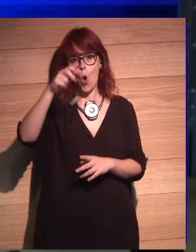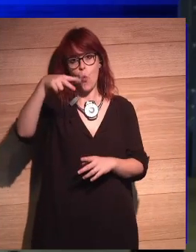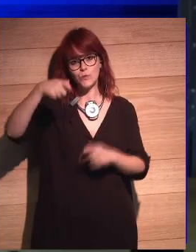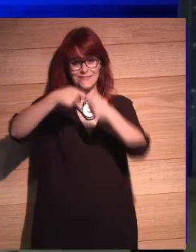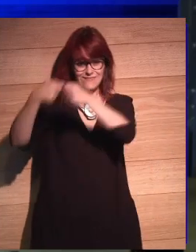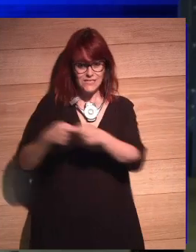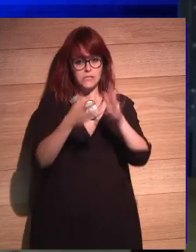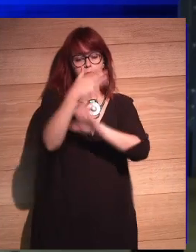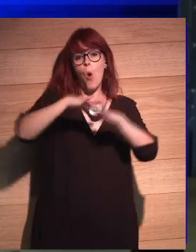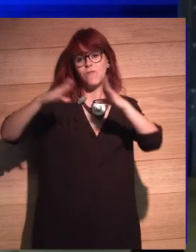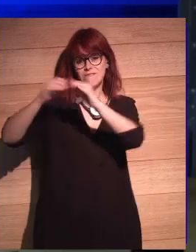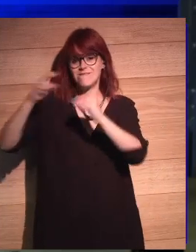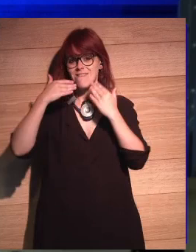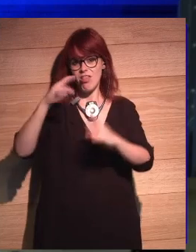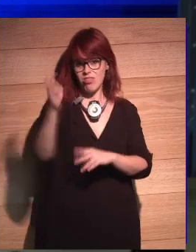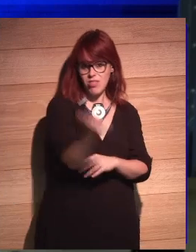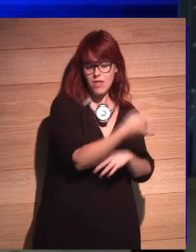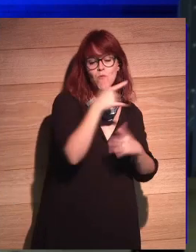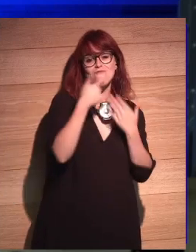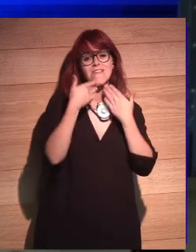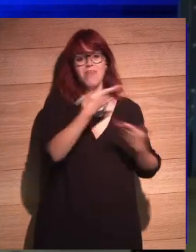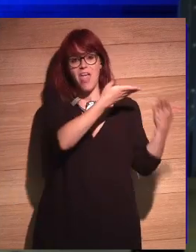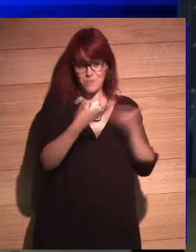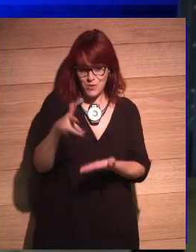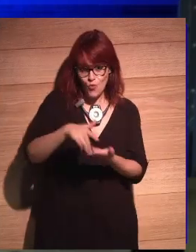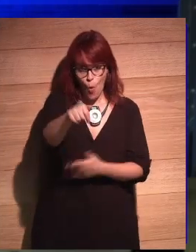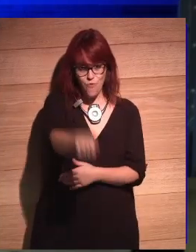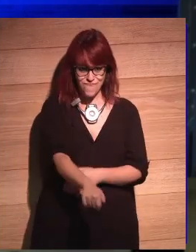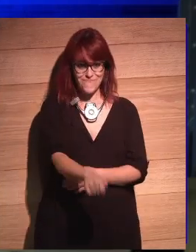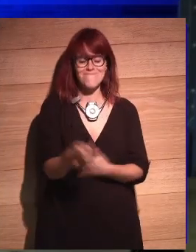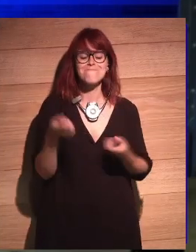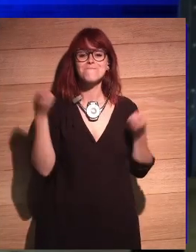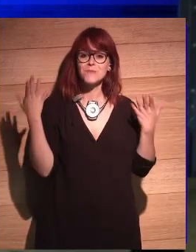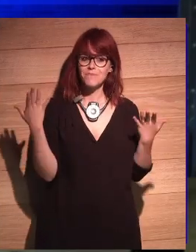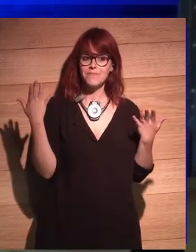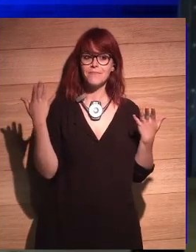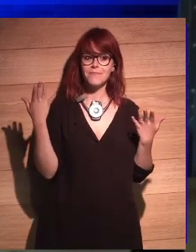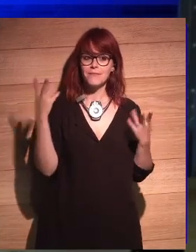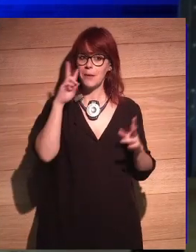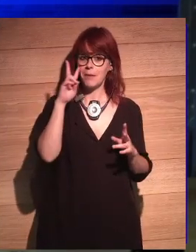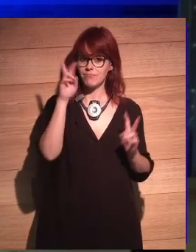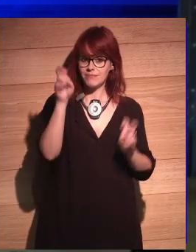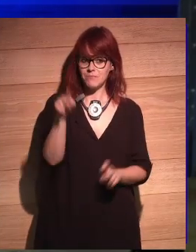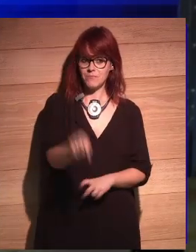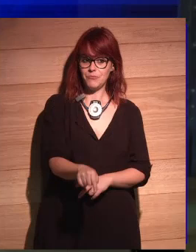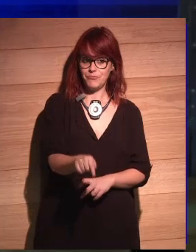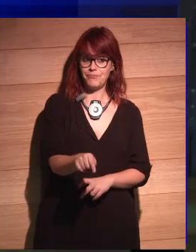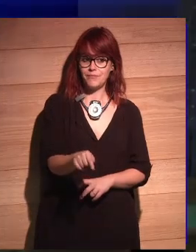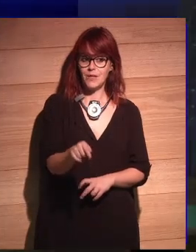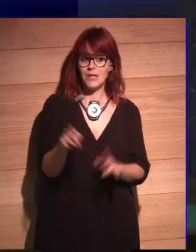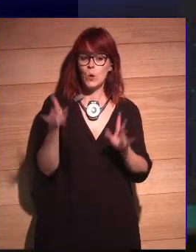you very much, British Council, for having me here. And I'll show you an example of what it's like.